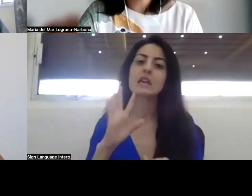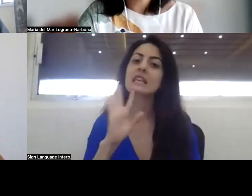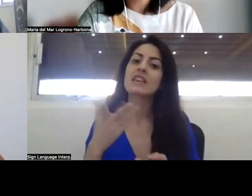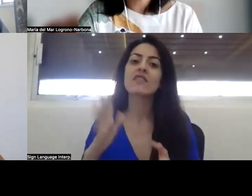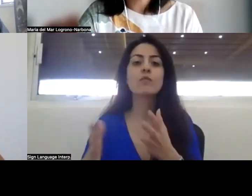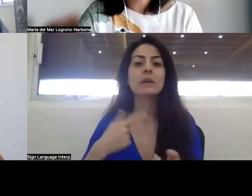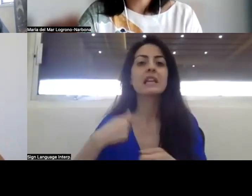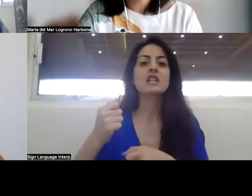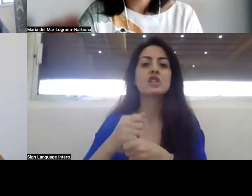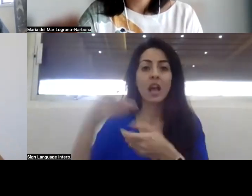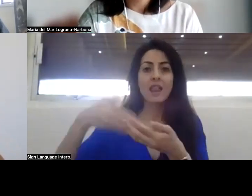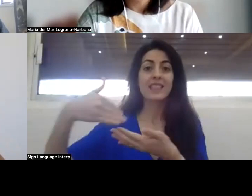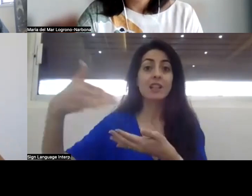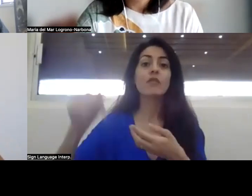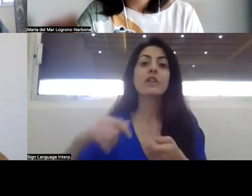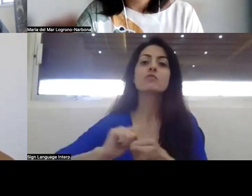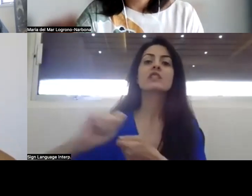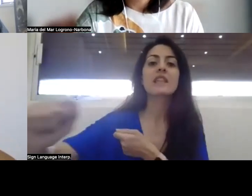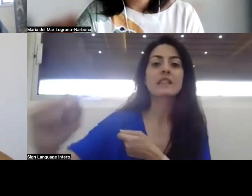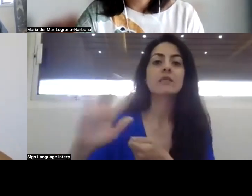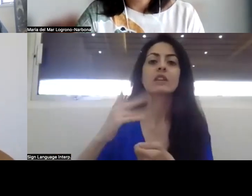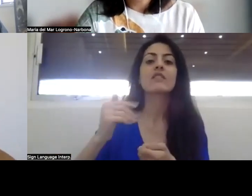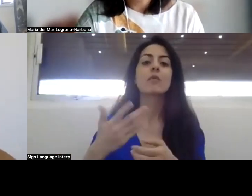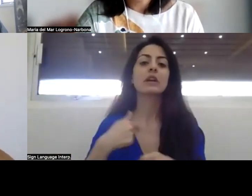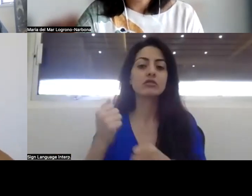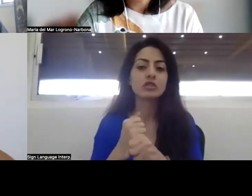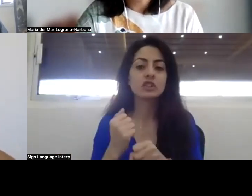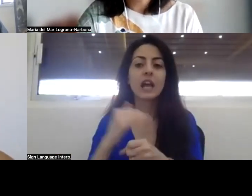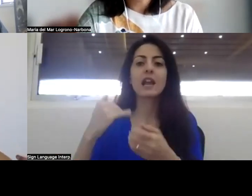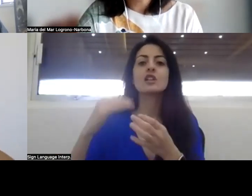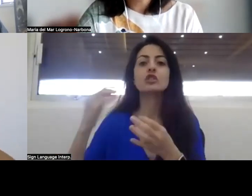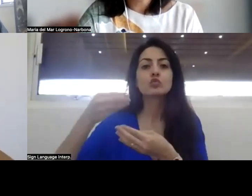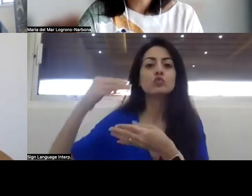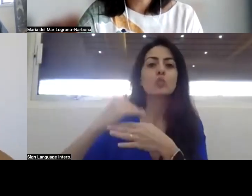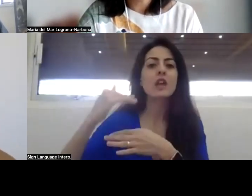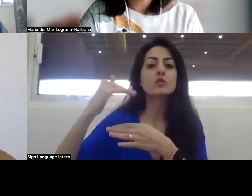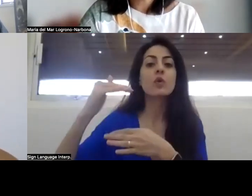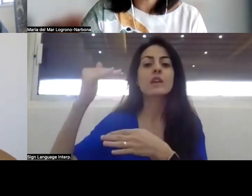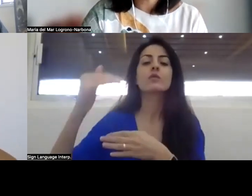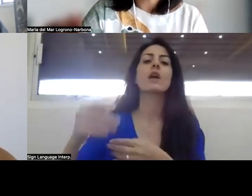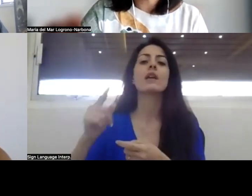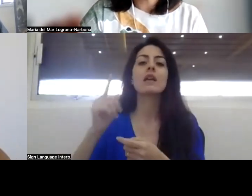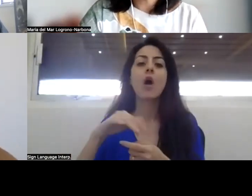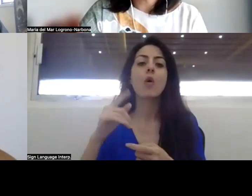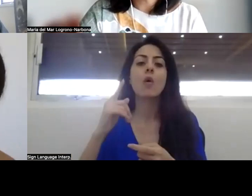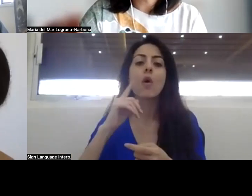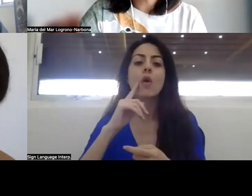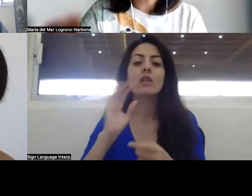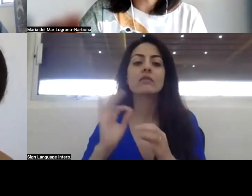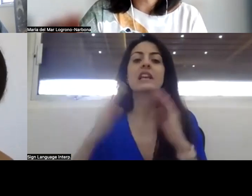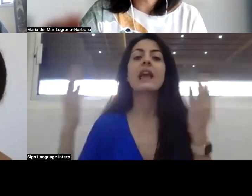want to build it gradually? And then the issue of sustainability. What is sustainability? Political sustainability, institutional